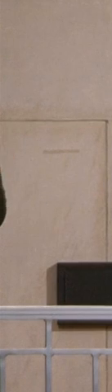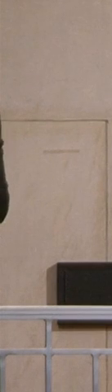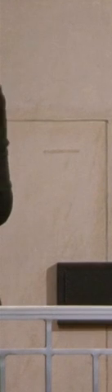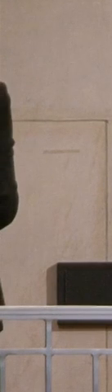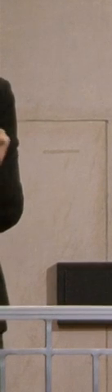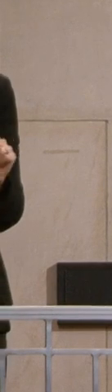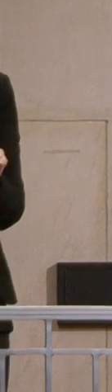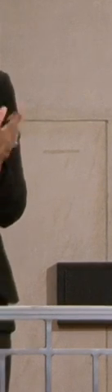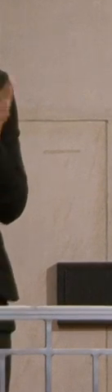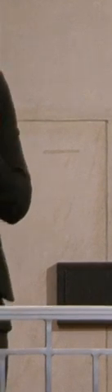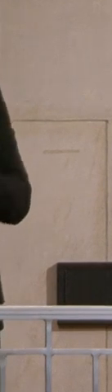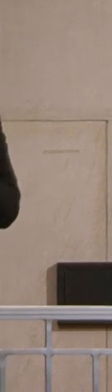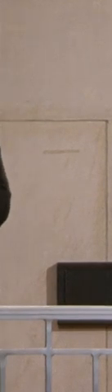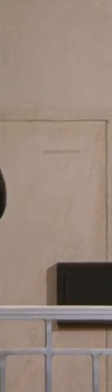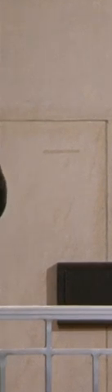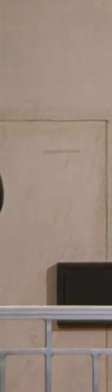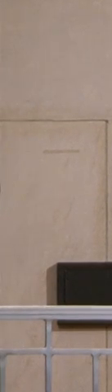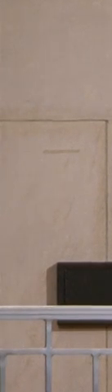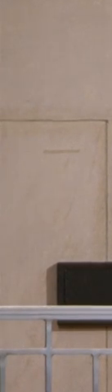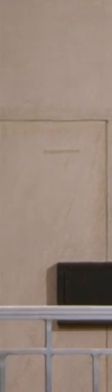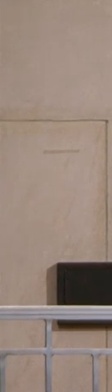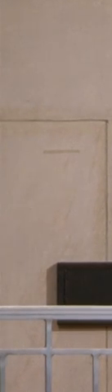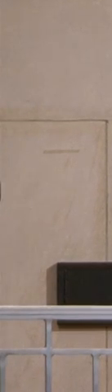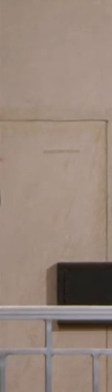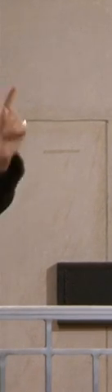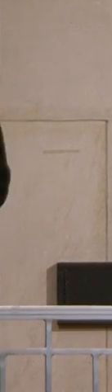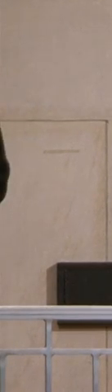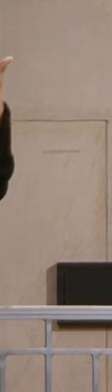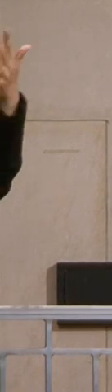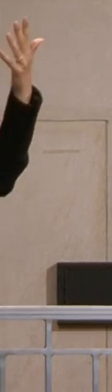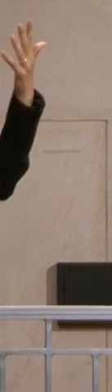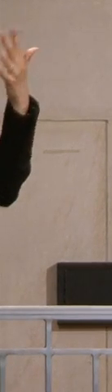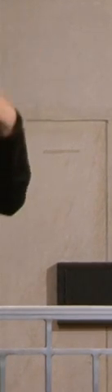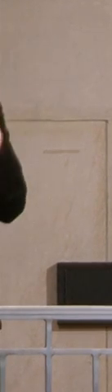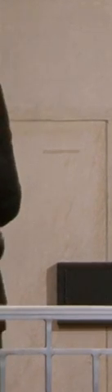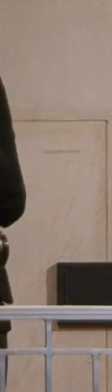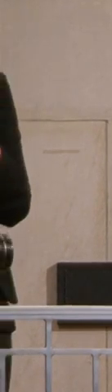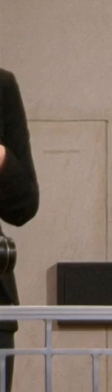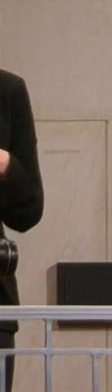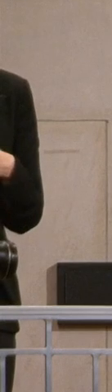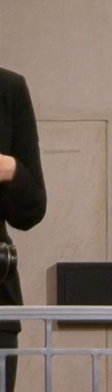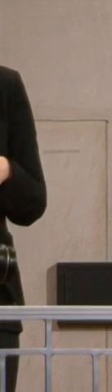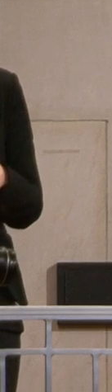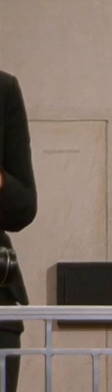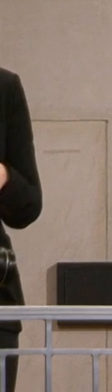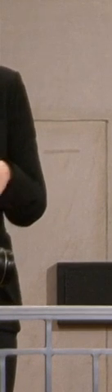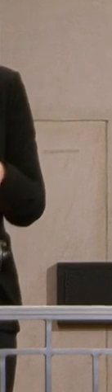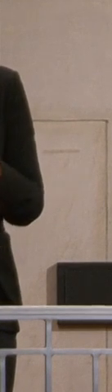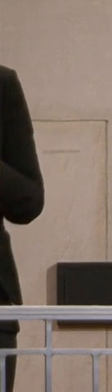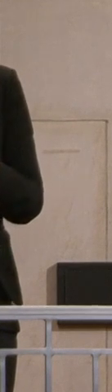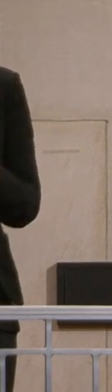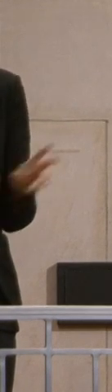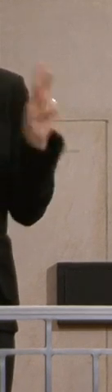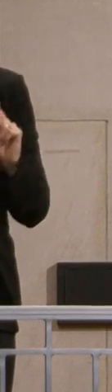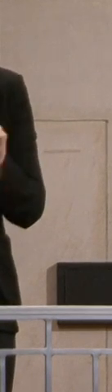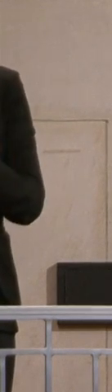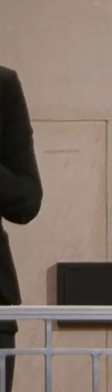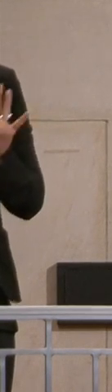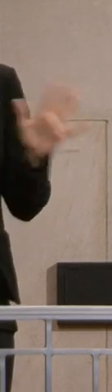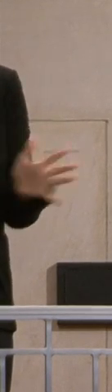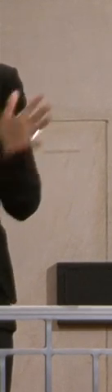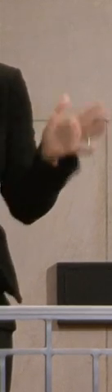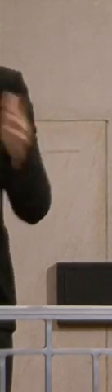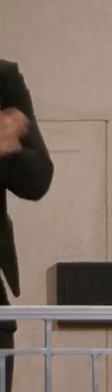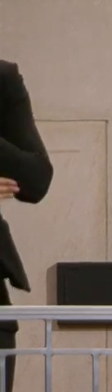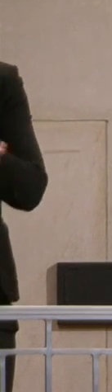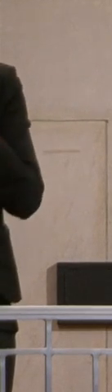to commemorate the accomplishments of the lesbian, gay, bisexual, and transgender individuals who have spurred this country on to